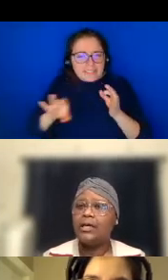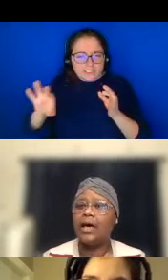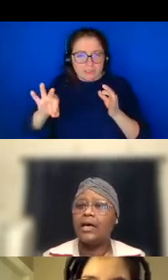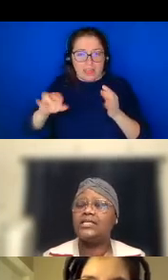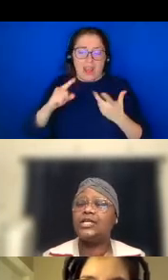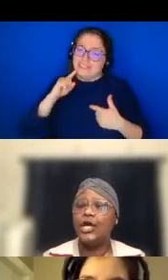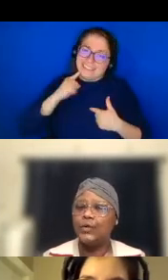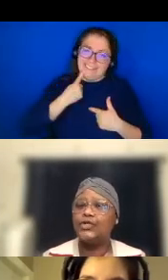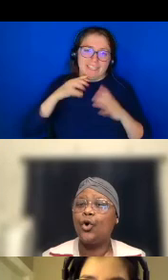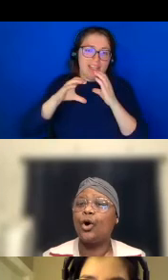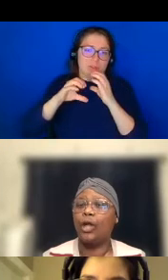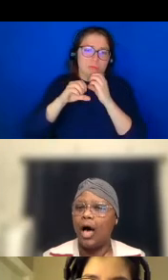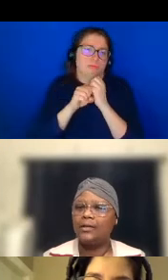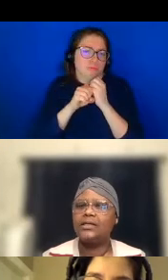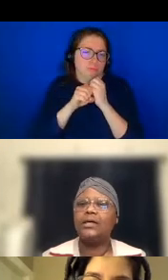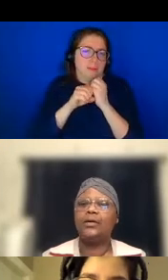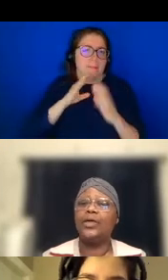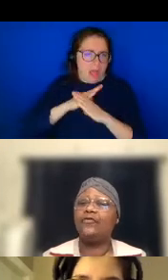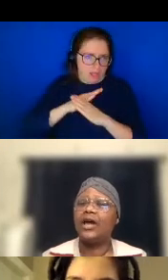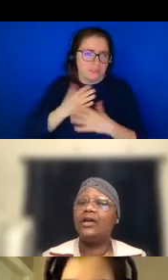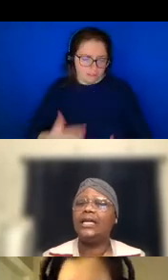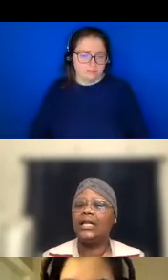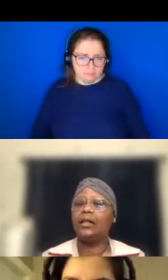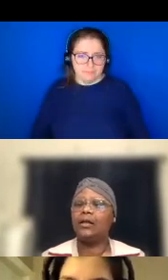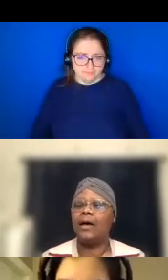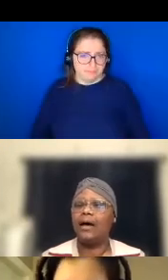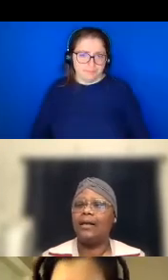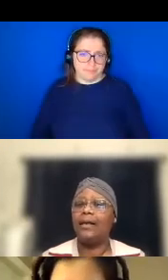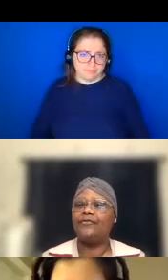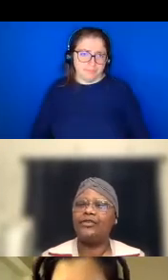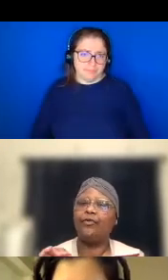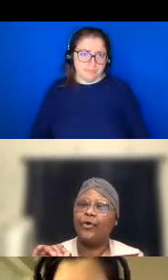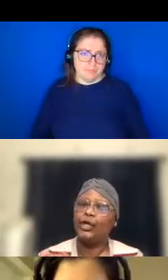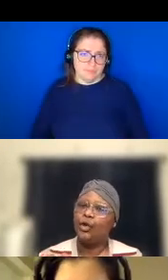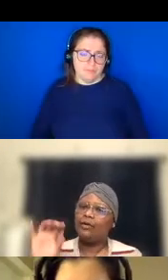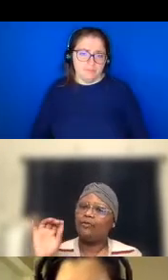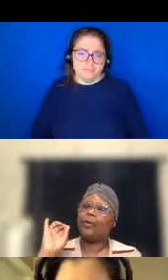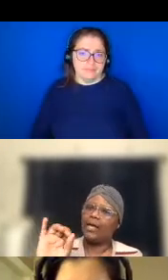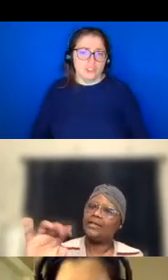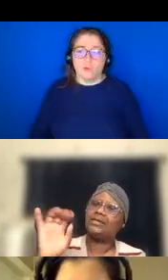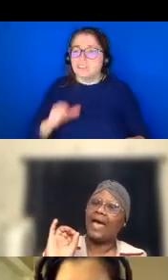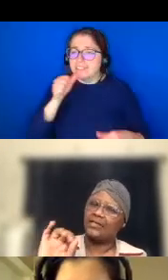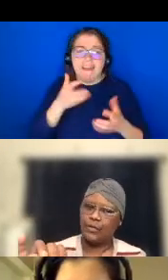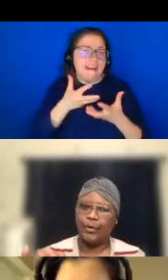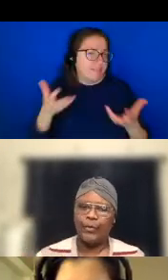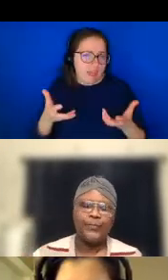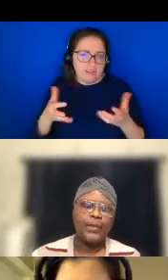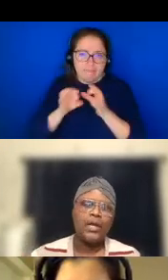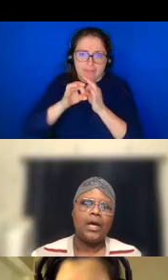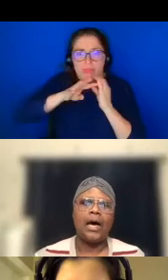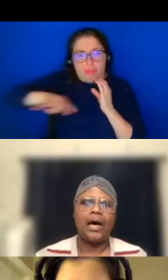significantly stenosed or blocked with very little left for the lumen for blood to pass